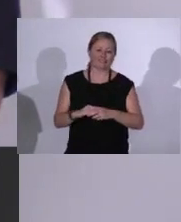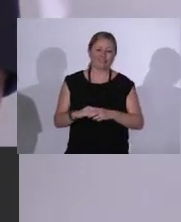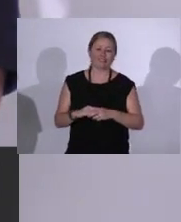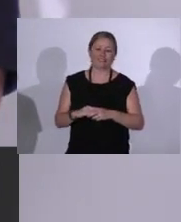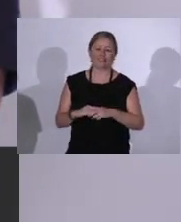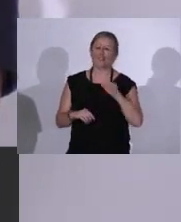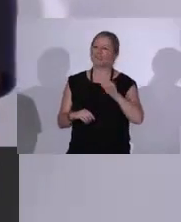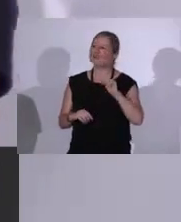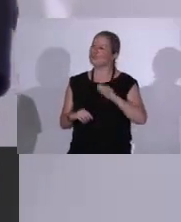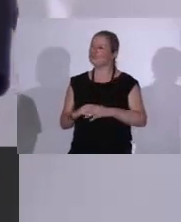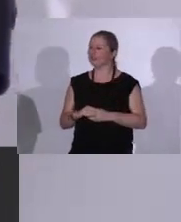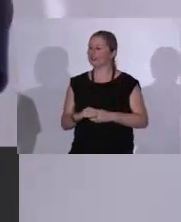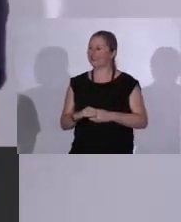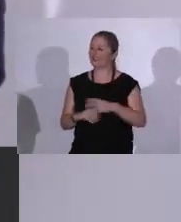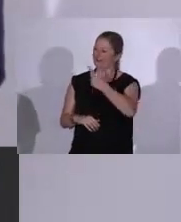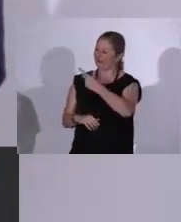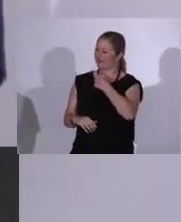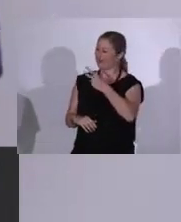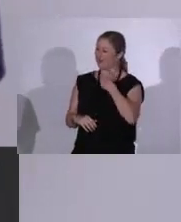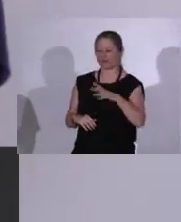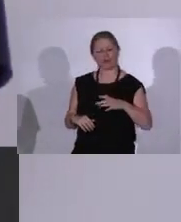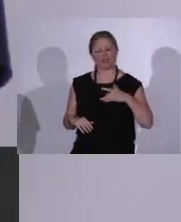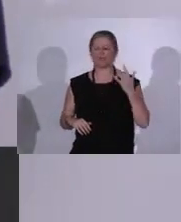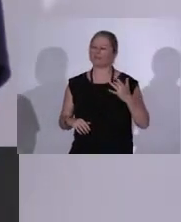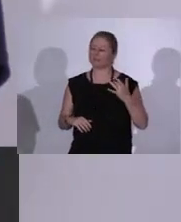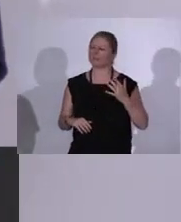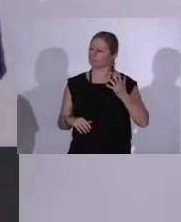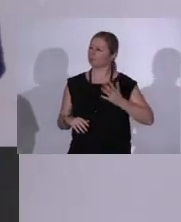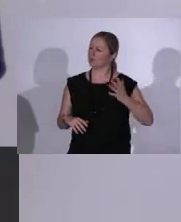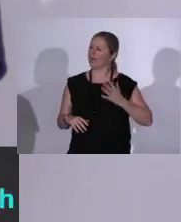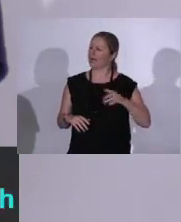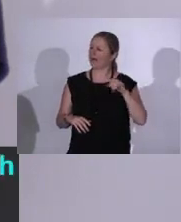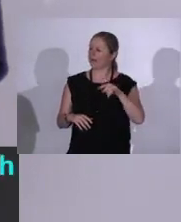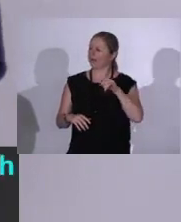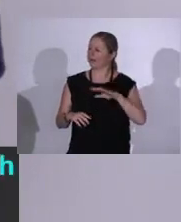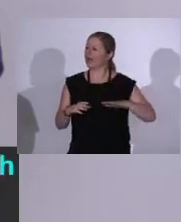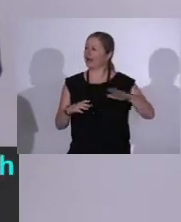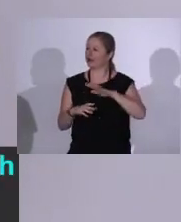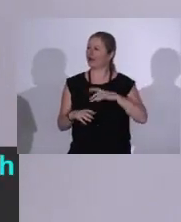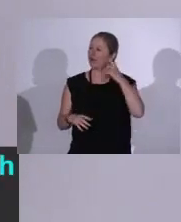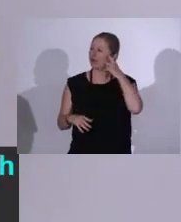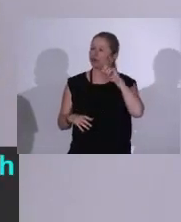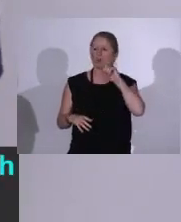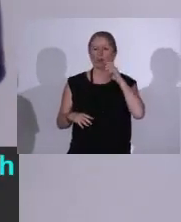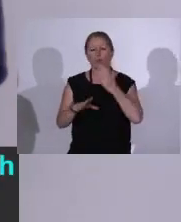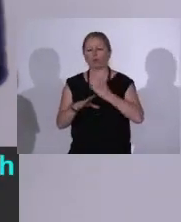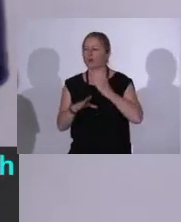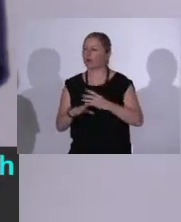But we just really felt as though there was a need for it, and had faith that if we started